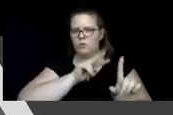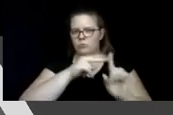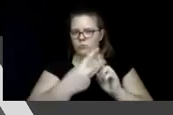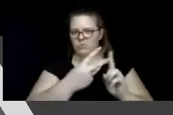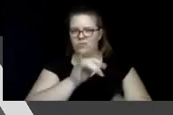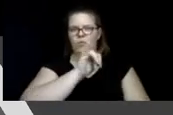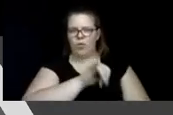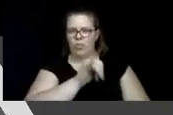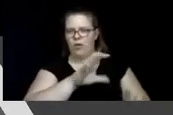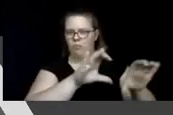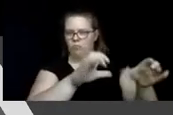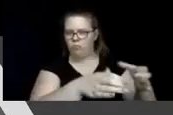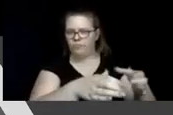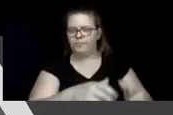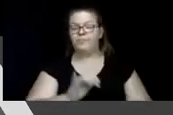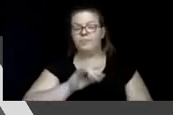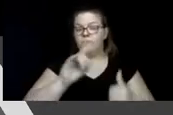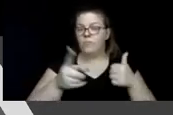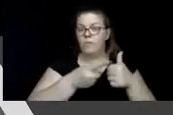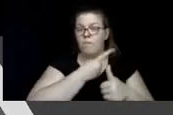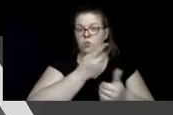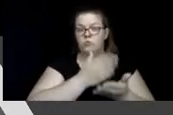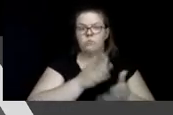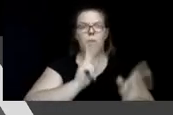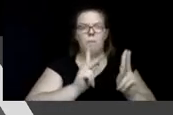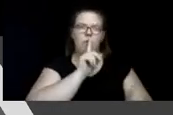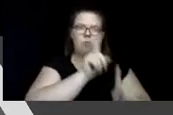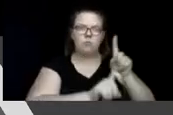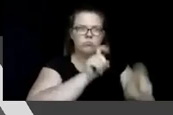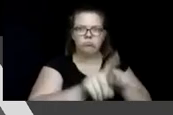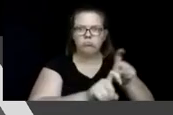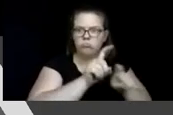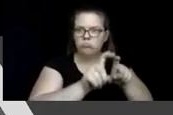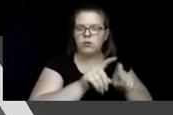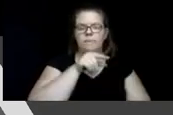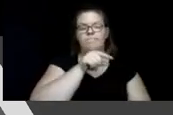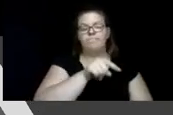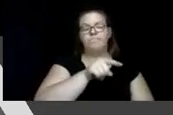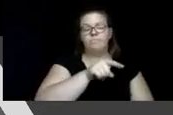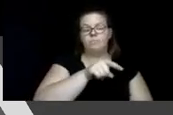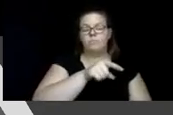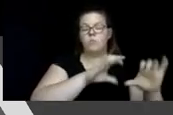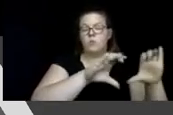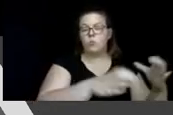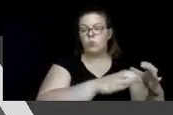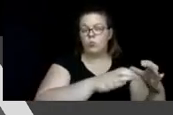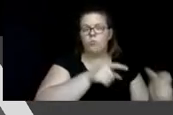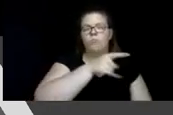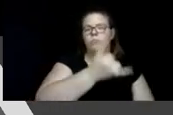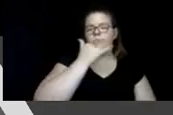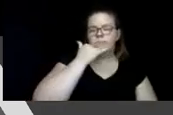That's the first stop where people come with questions. They're the first ones to call veterans at